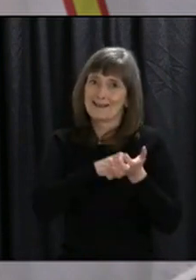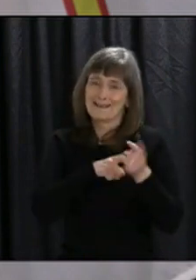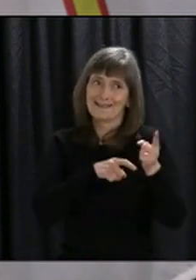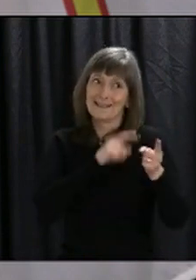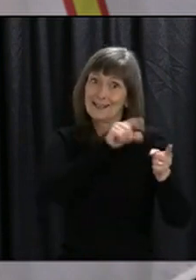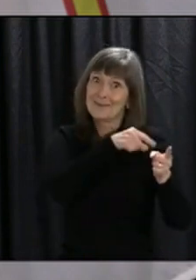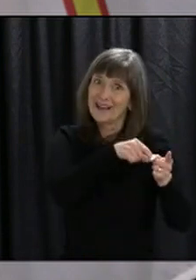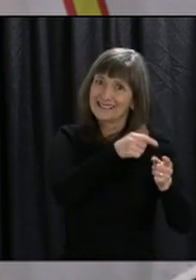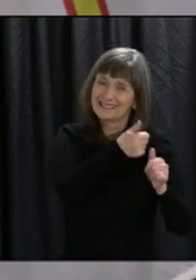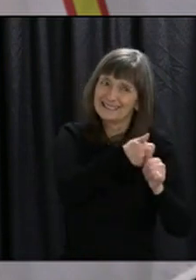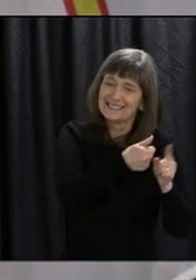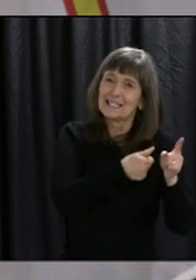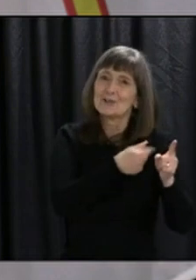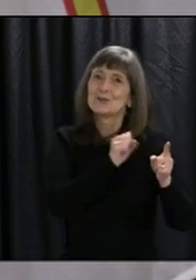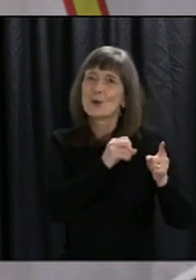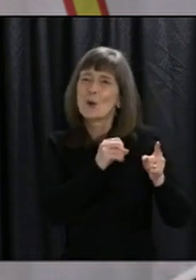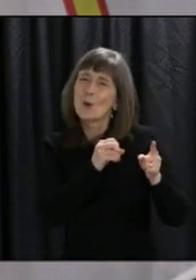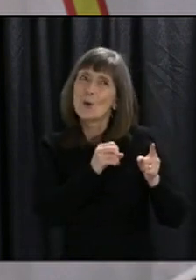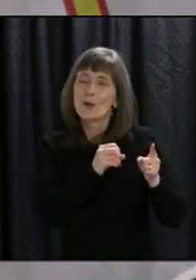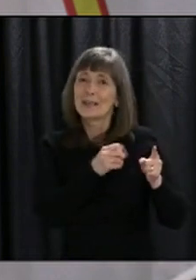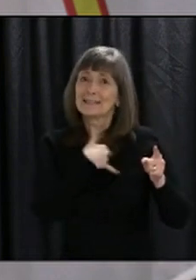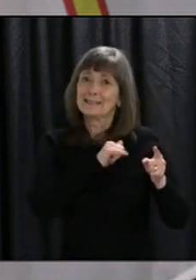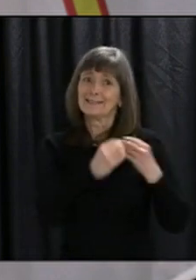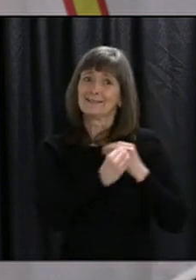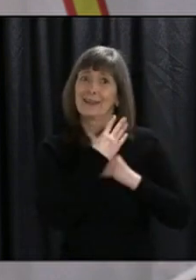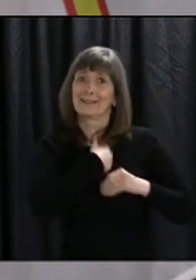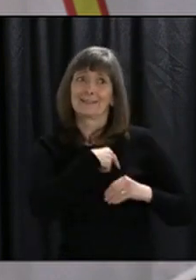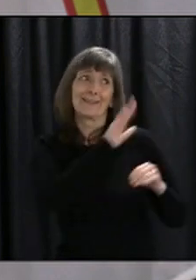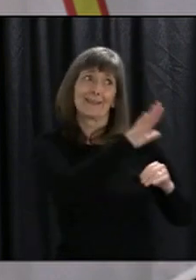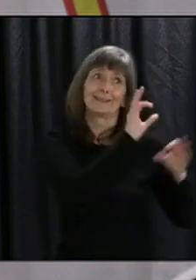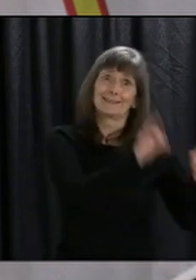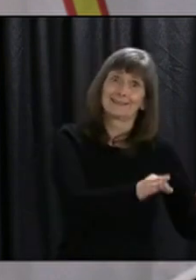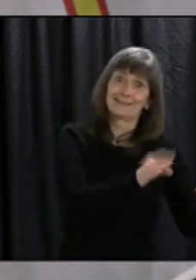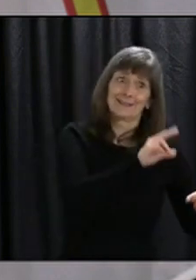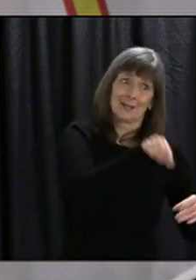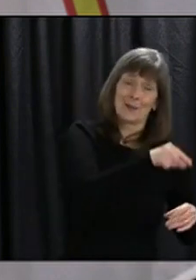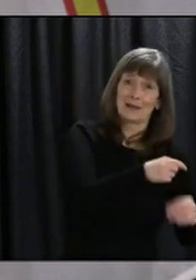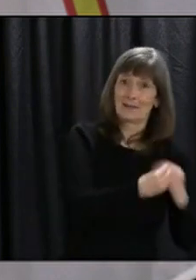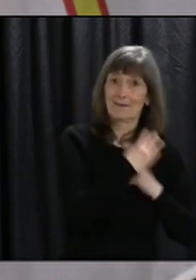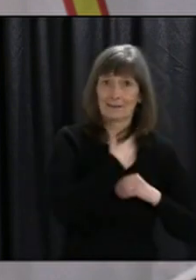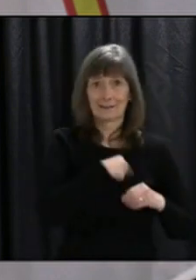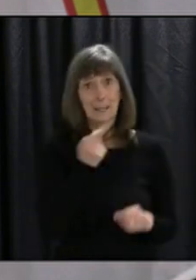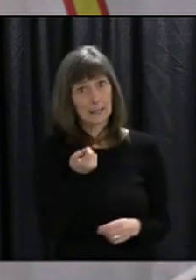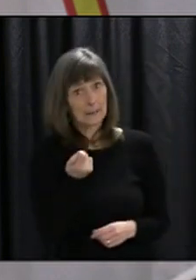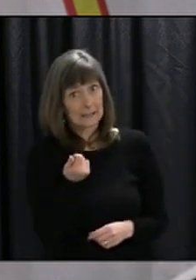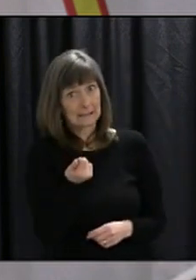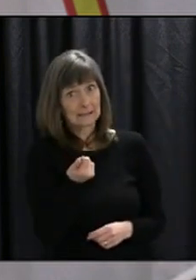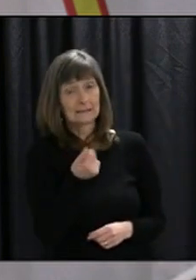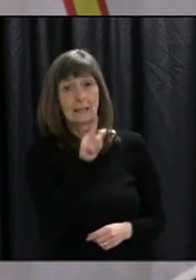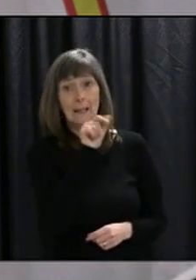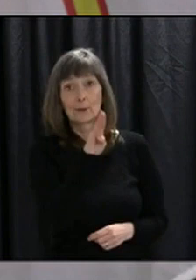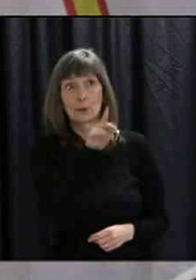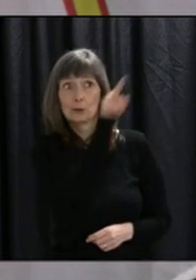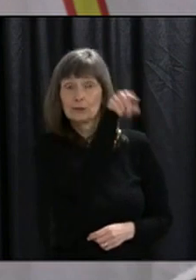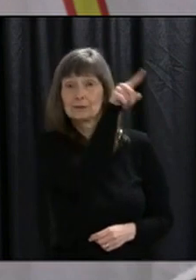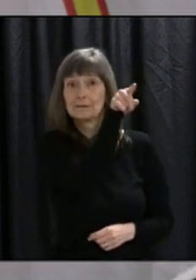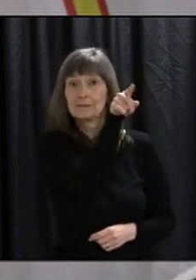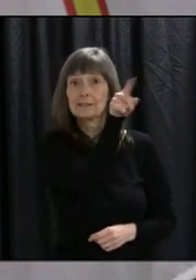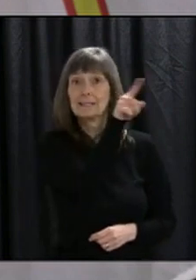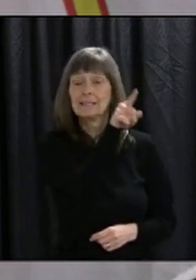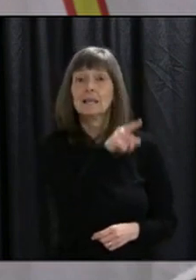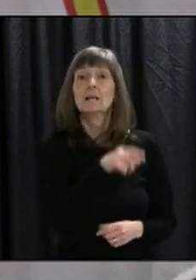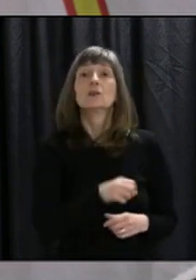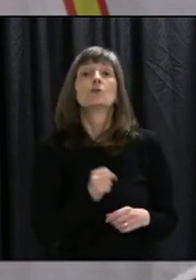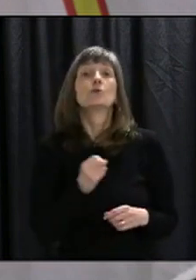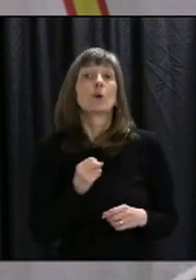So these are discussions that we got to have, and we'll be having those again tomorrow night, as realizing that we are